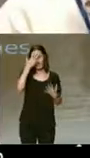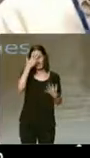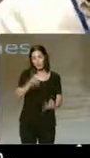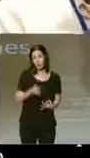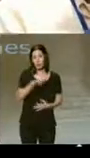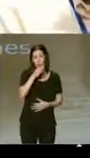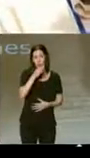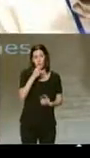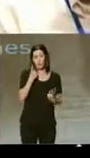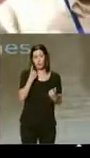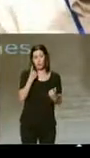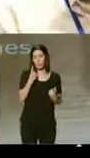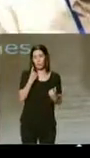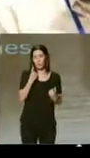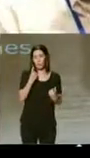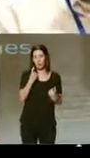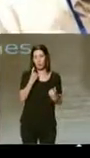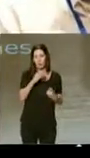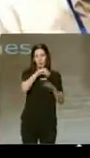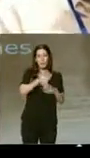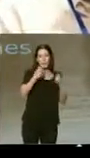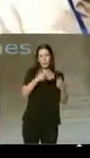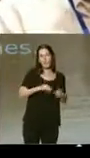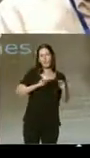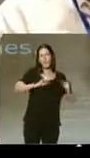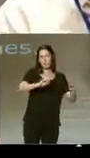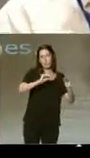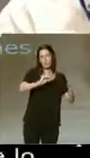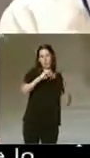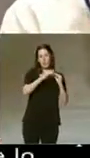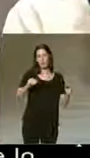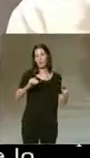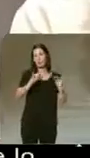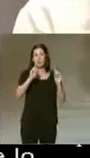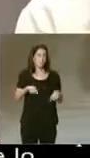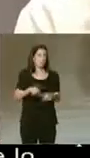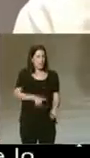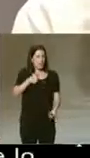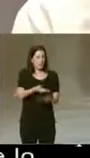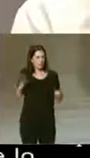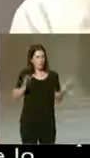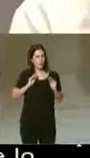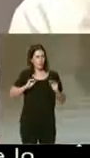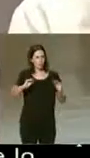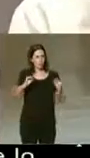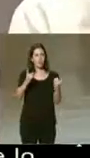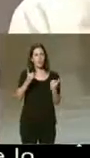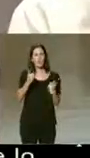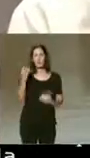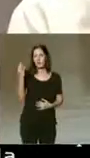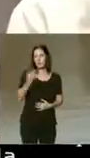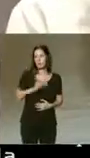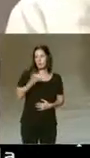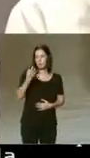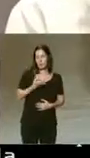I think there's something missing, both at the university training level and in training as a whole.